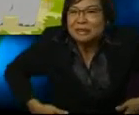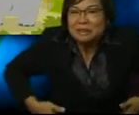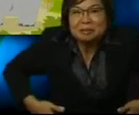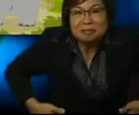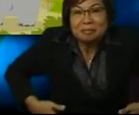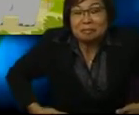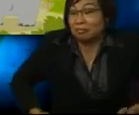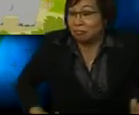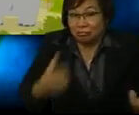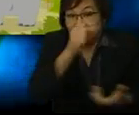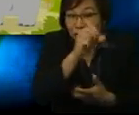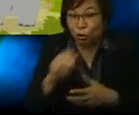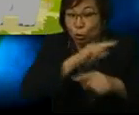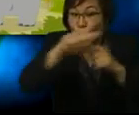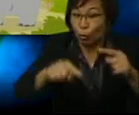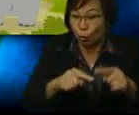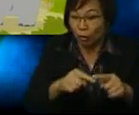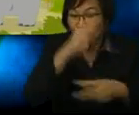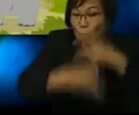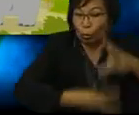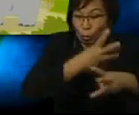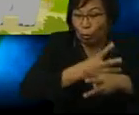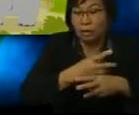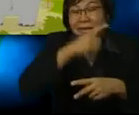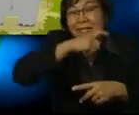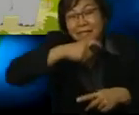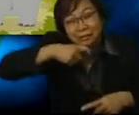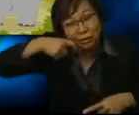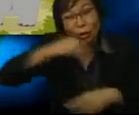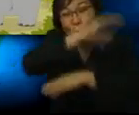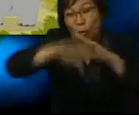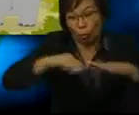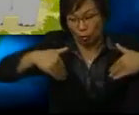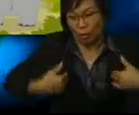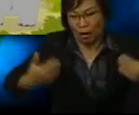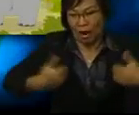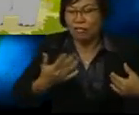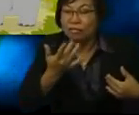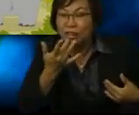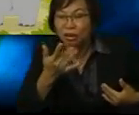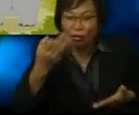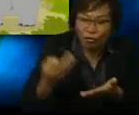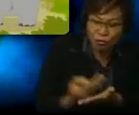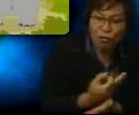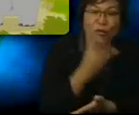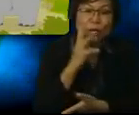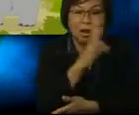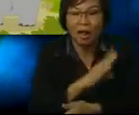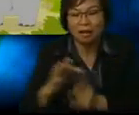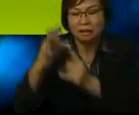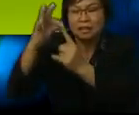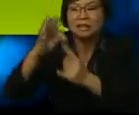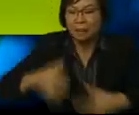So, when the well was finally dug, all the animals had a taste of fresh water, except the